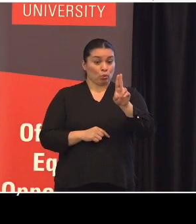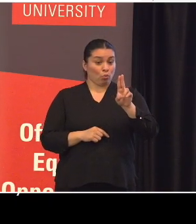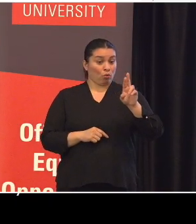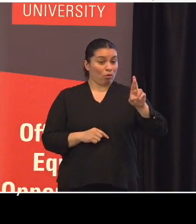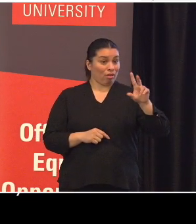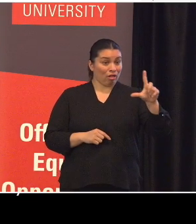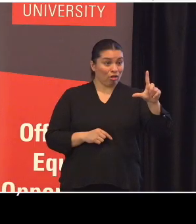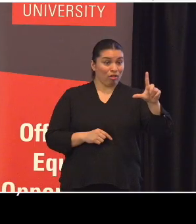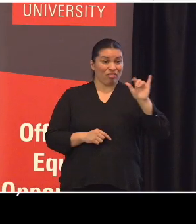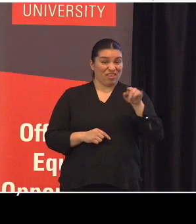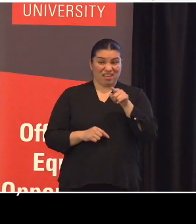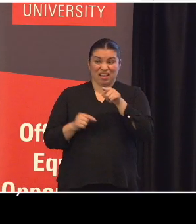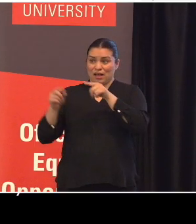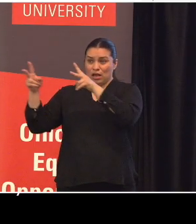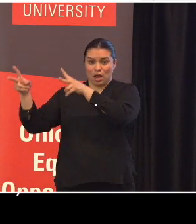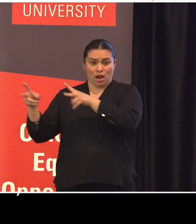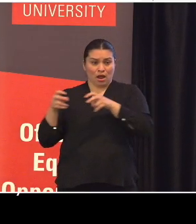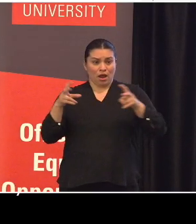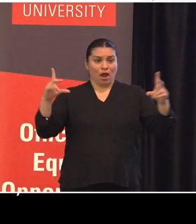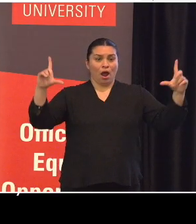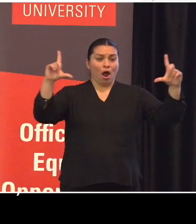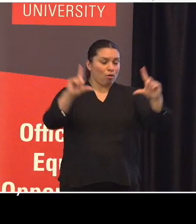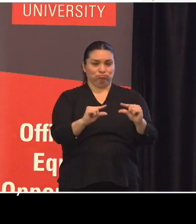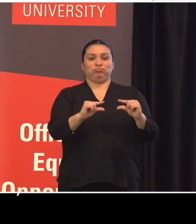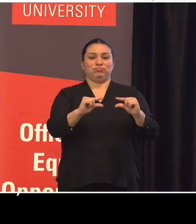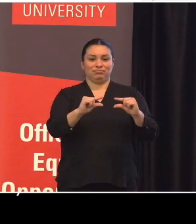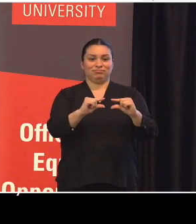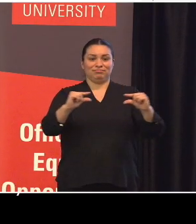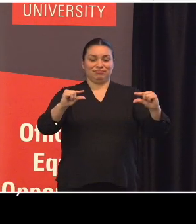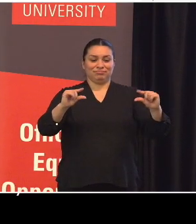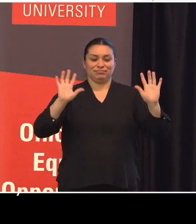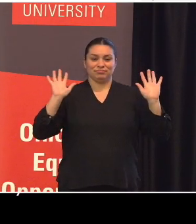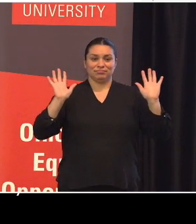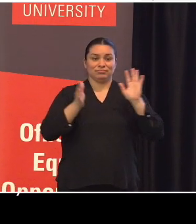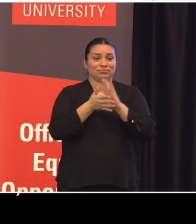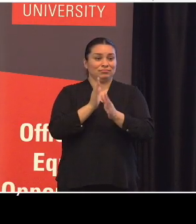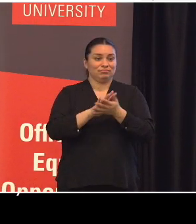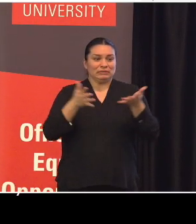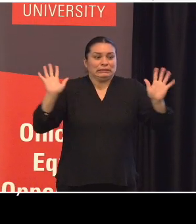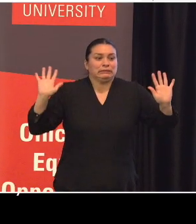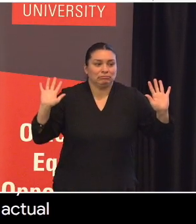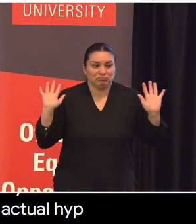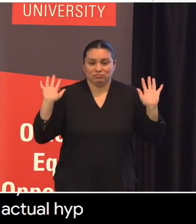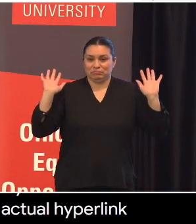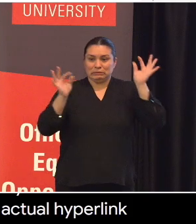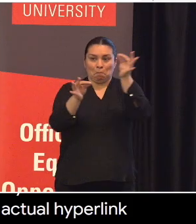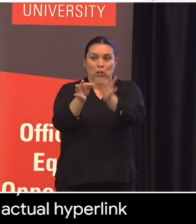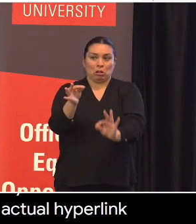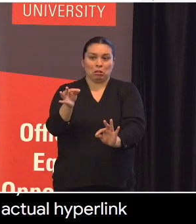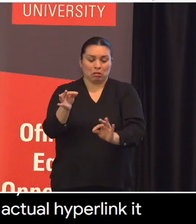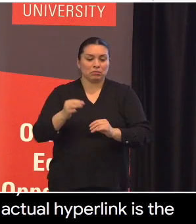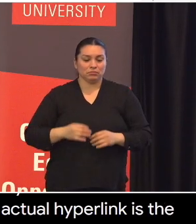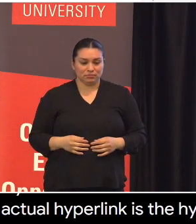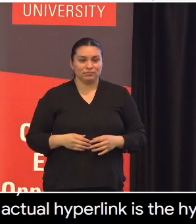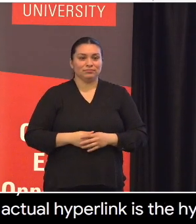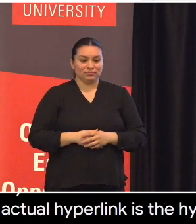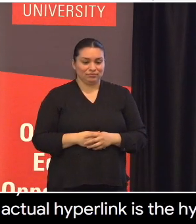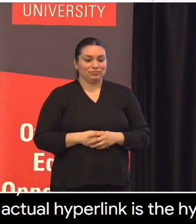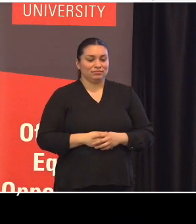it. Done. Now the text that I wanted to be the URL, or the actual hyperlink, is the